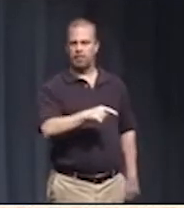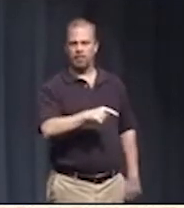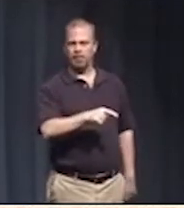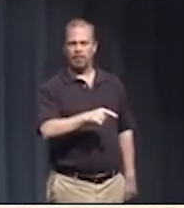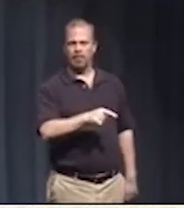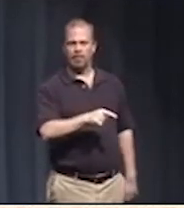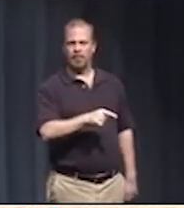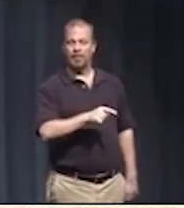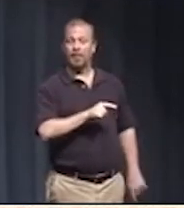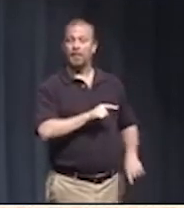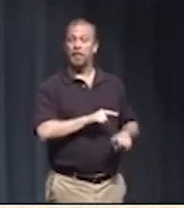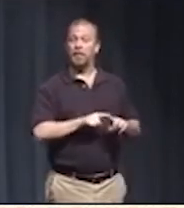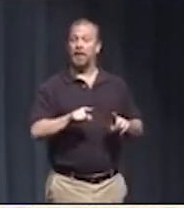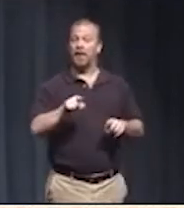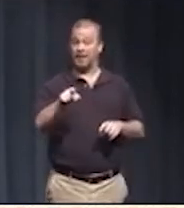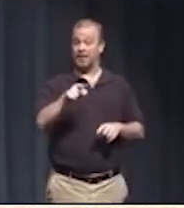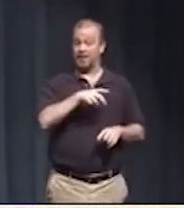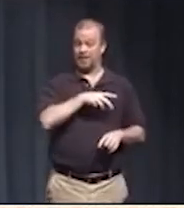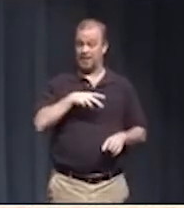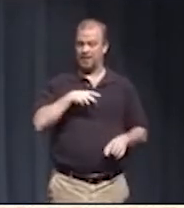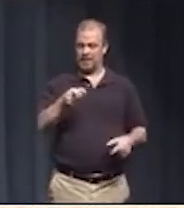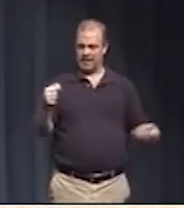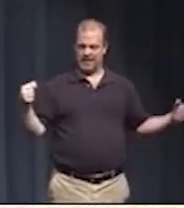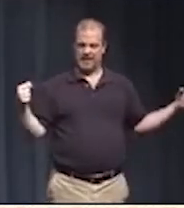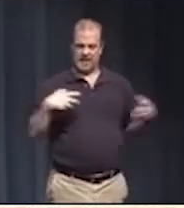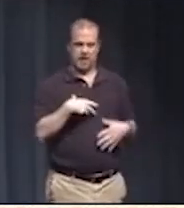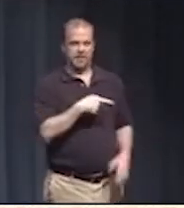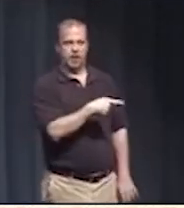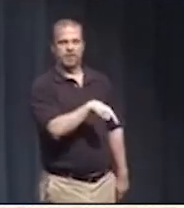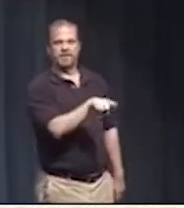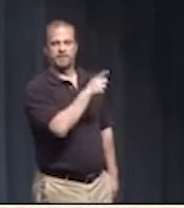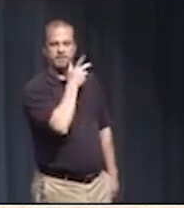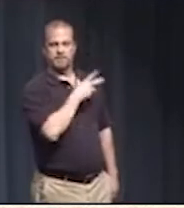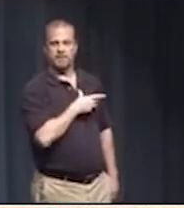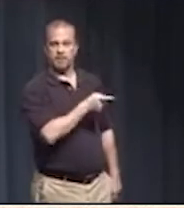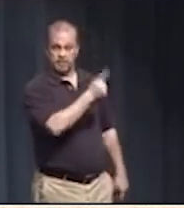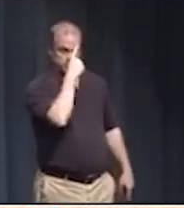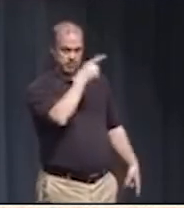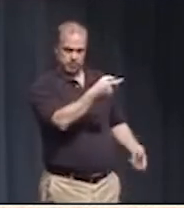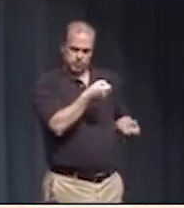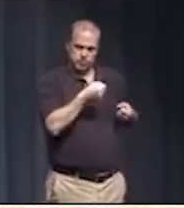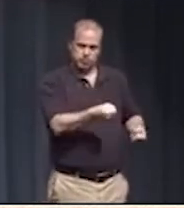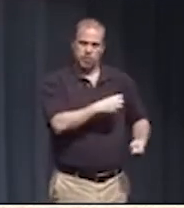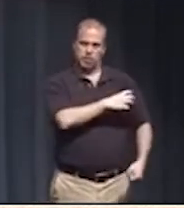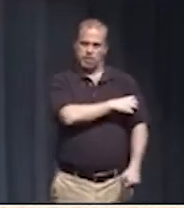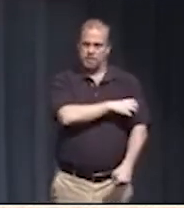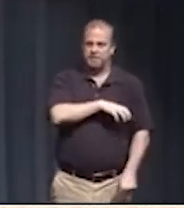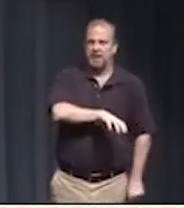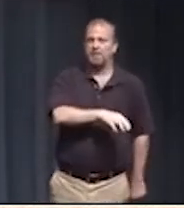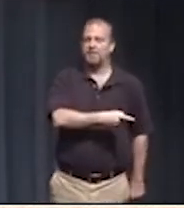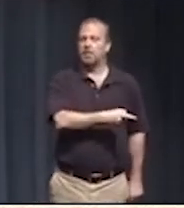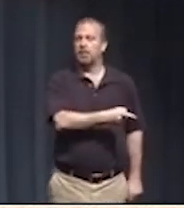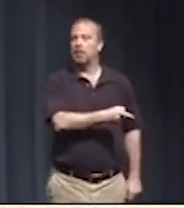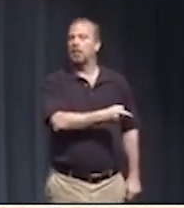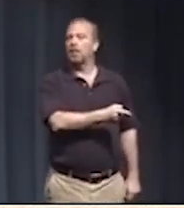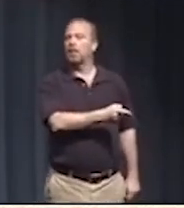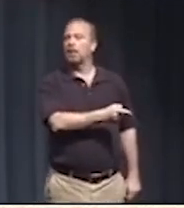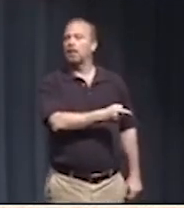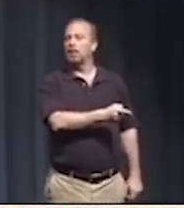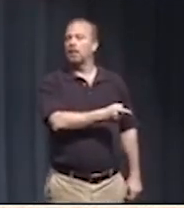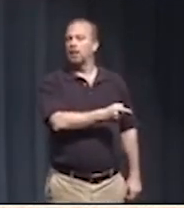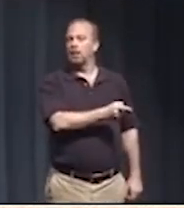Yet most of her privy council was terrified of her, because they knew how strong and powerful a woman she really was, and how